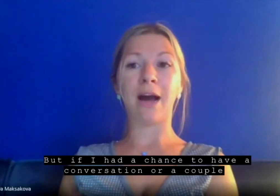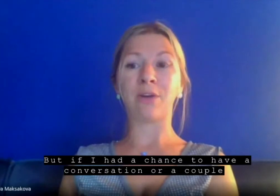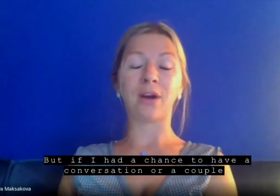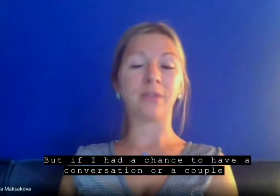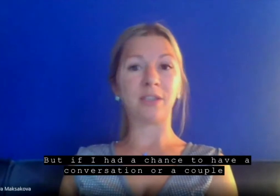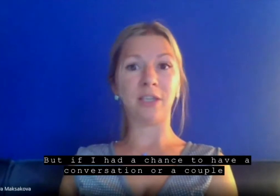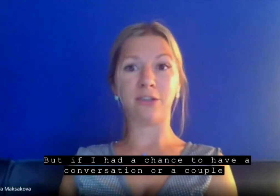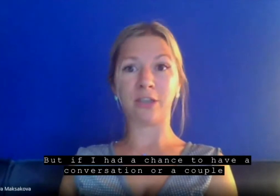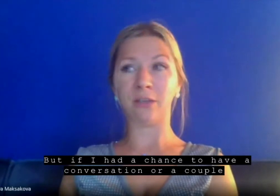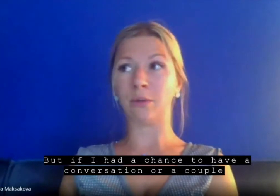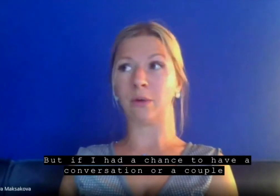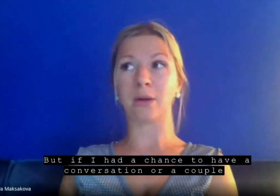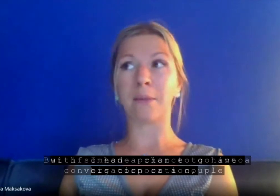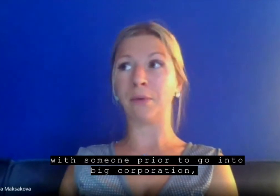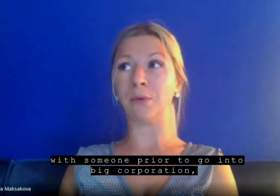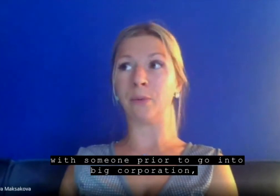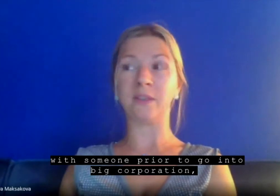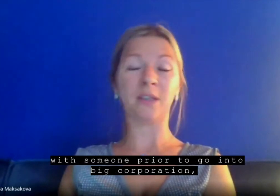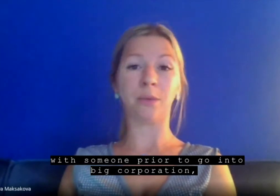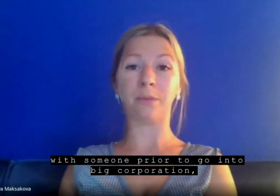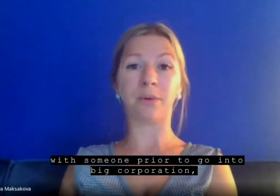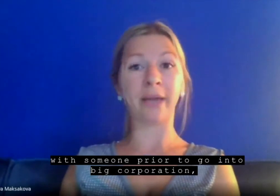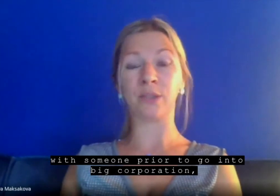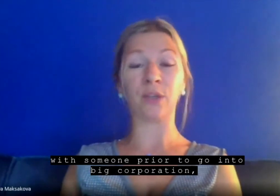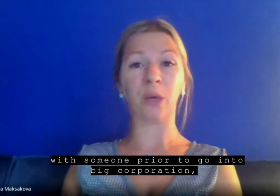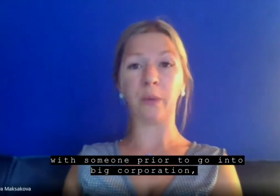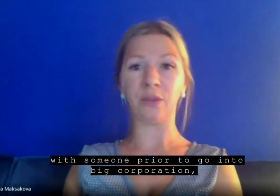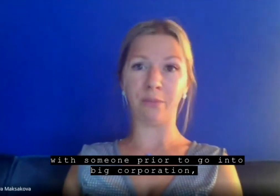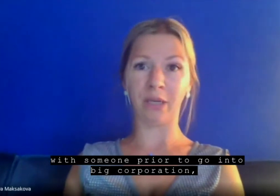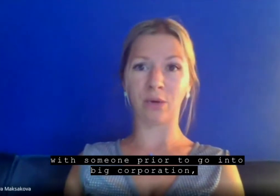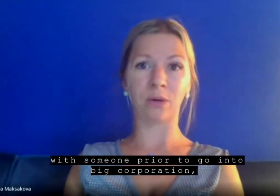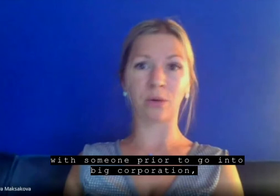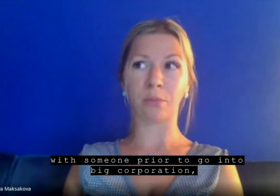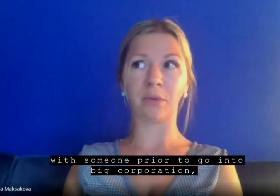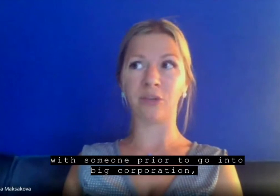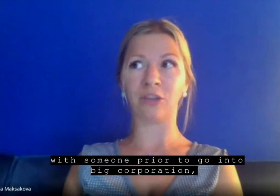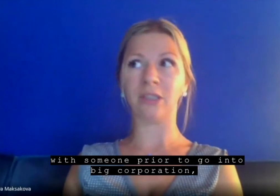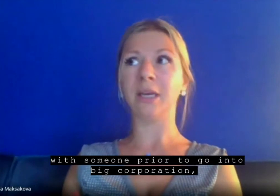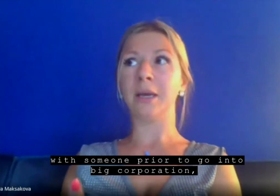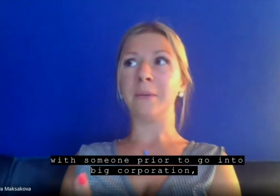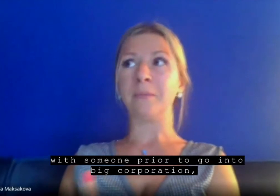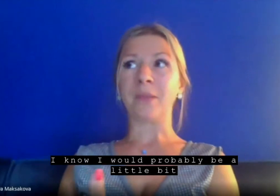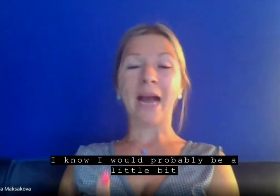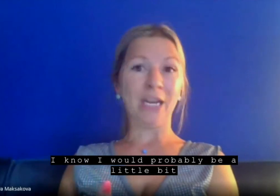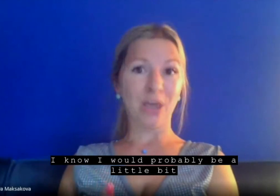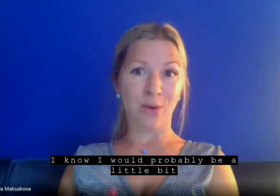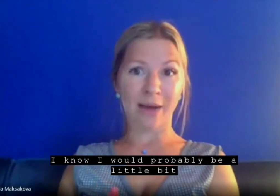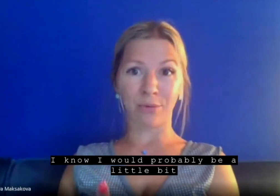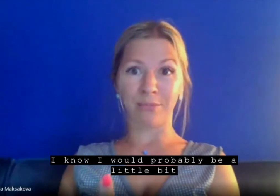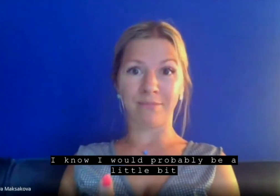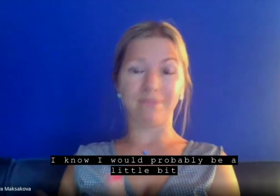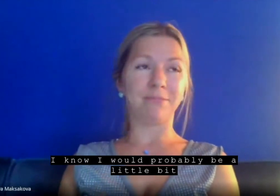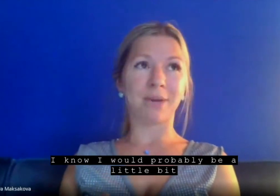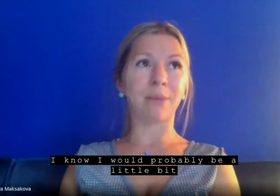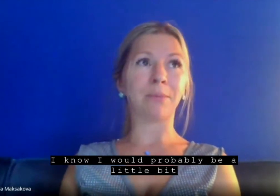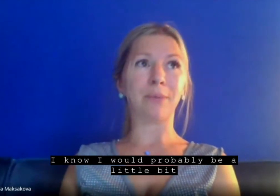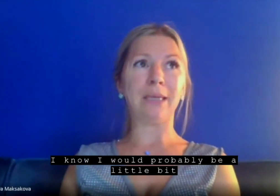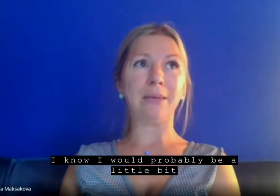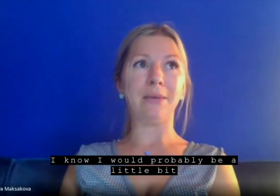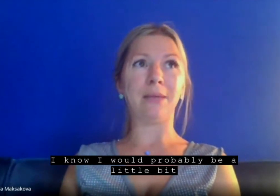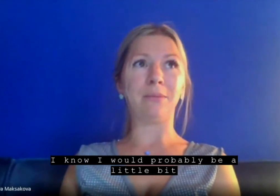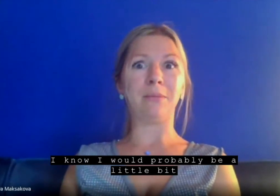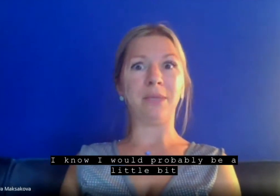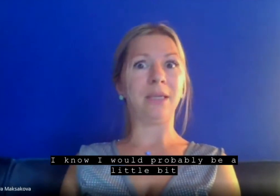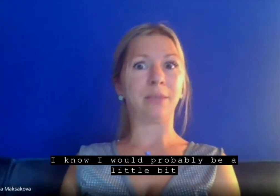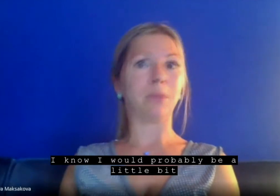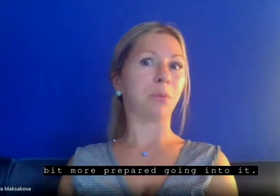to have a conversation or a couple with someone prior to go into big corporation, I know I would